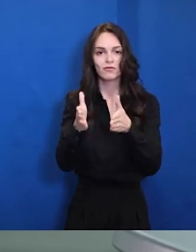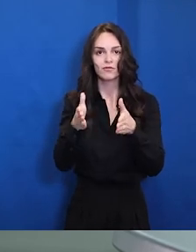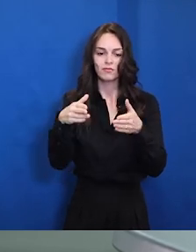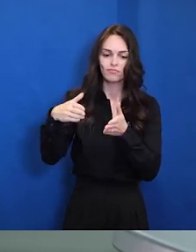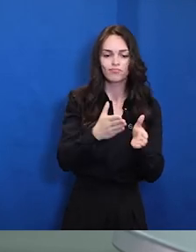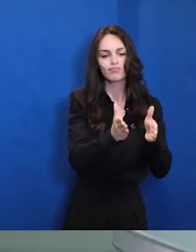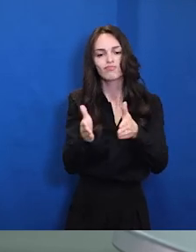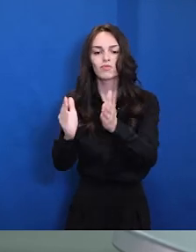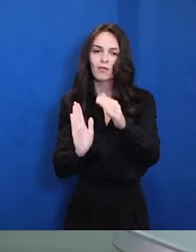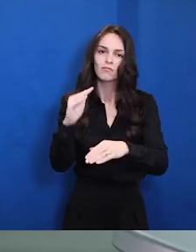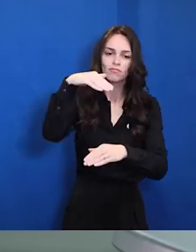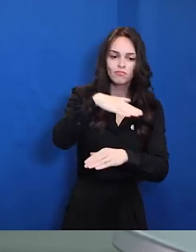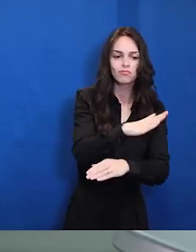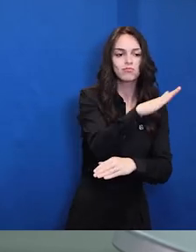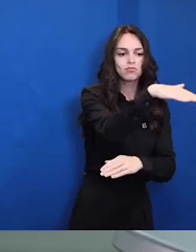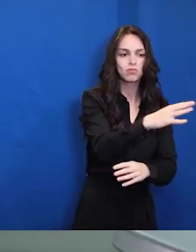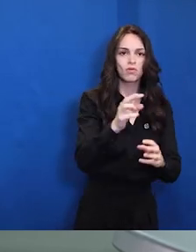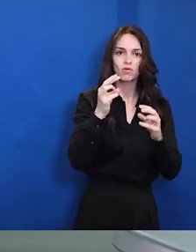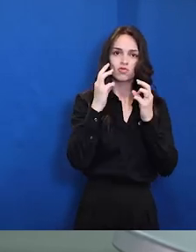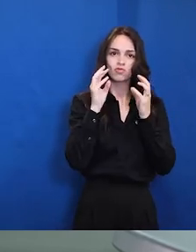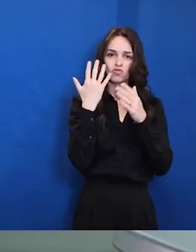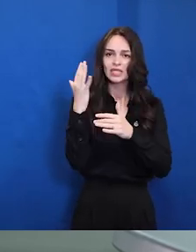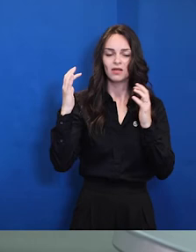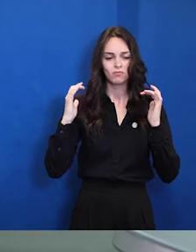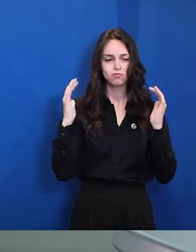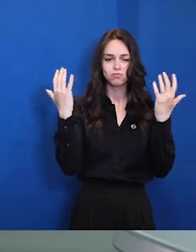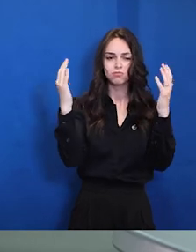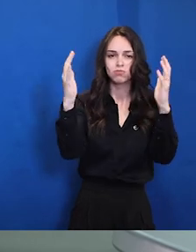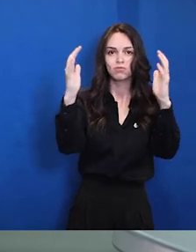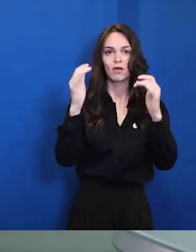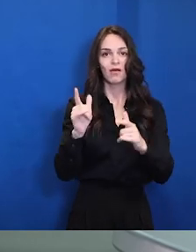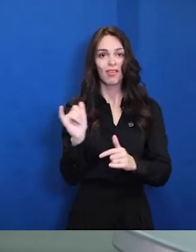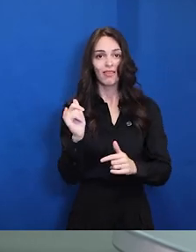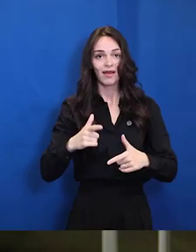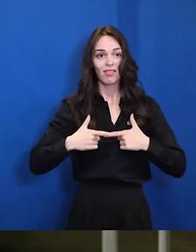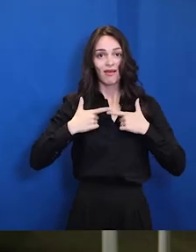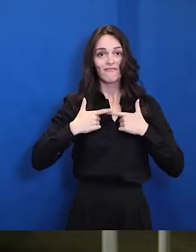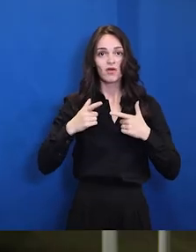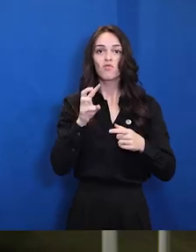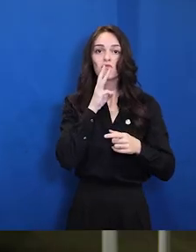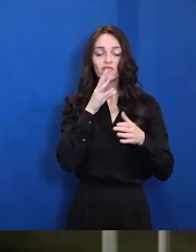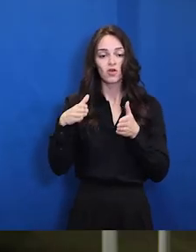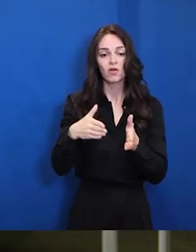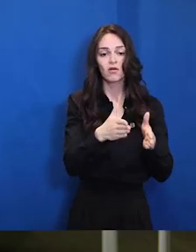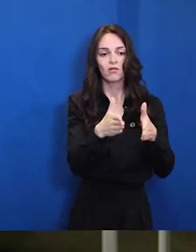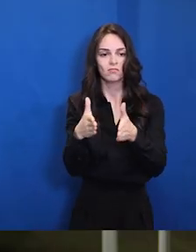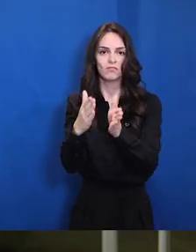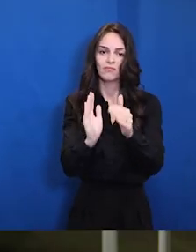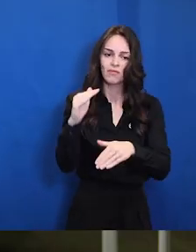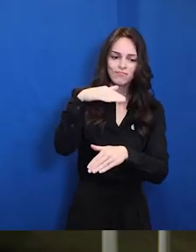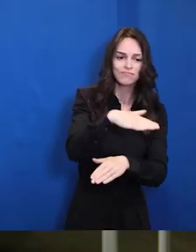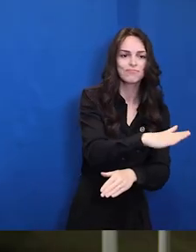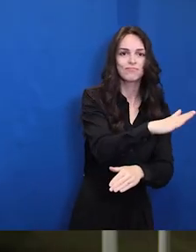line. It's filled with contours, large forests, and barren deserts. Like a river, life